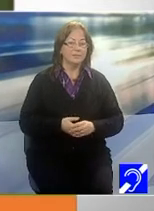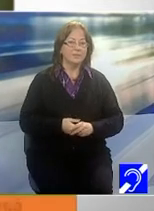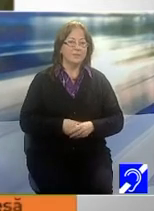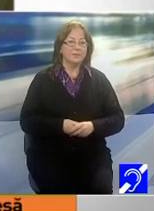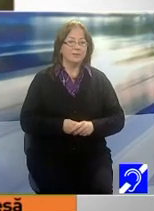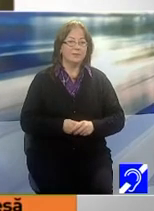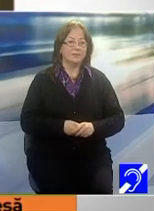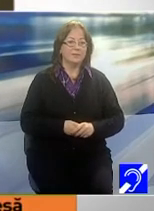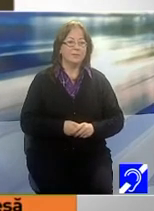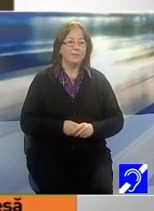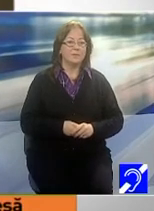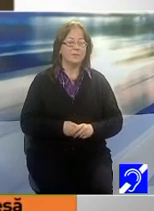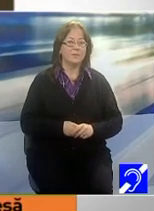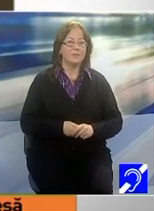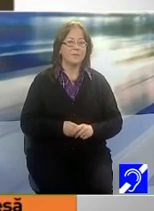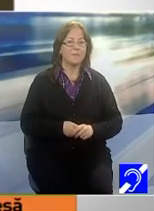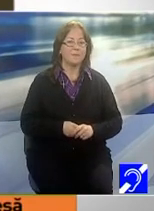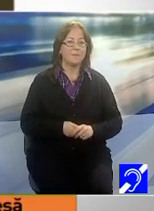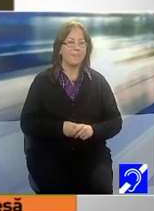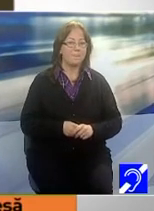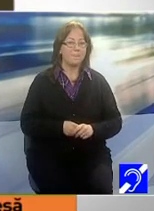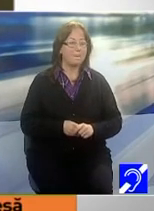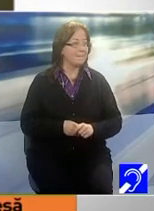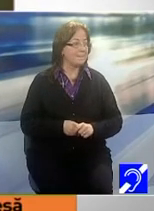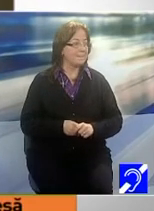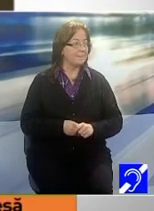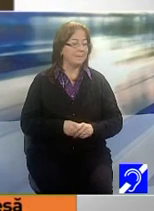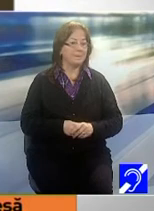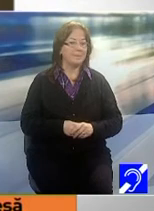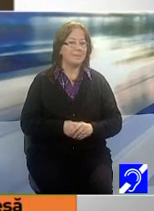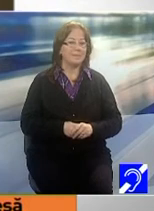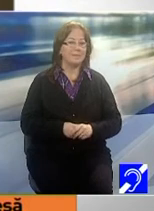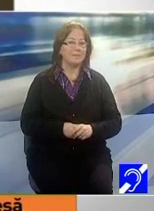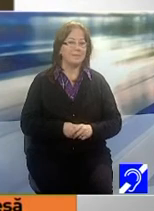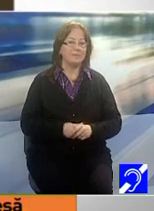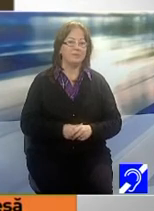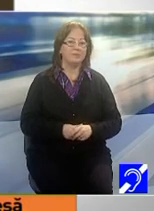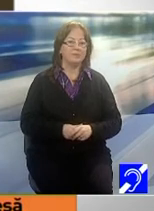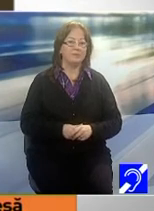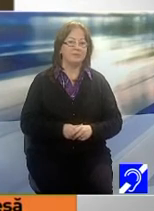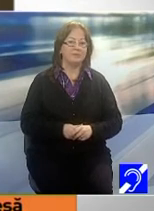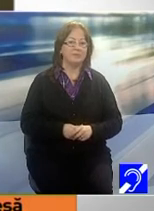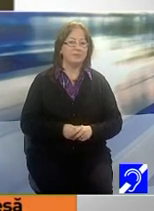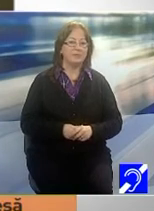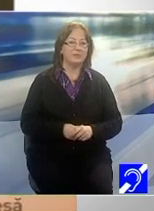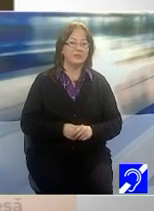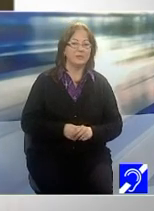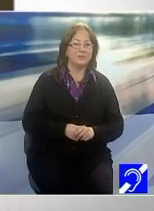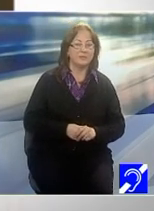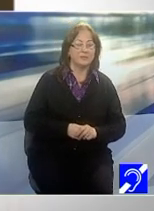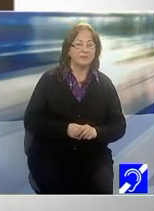years is a chance for us to celebrate this anniversary and how it's evolved over that time. So we have